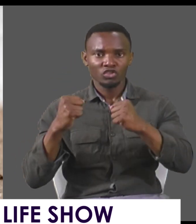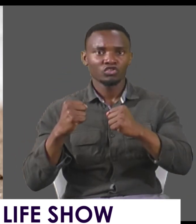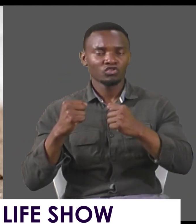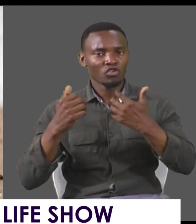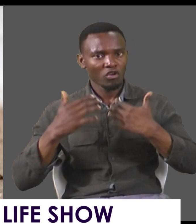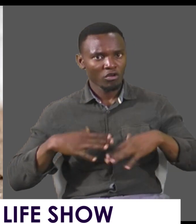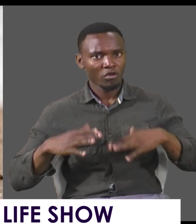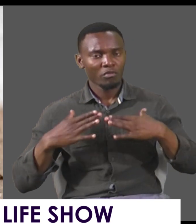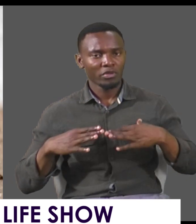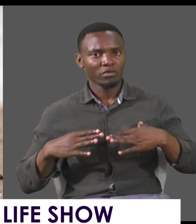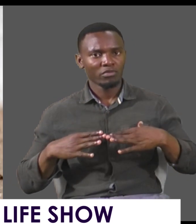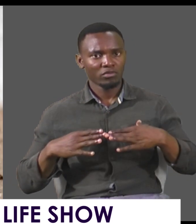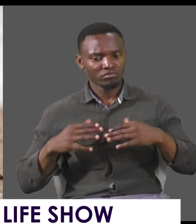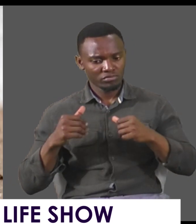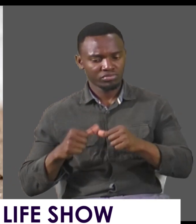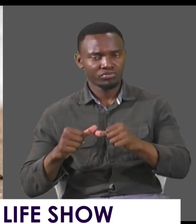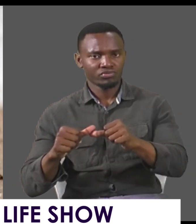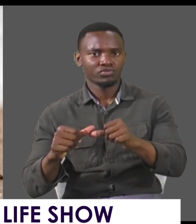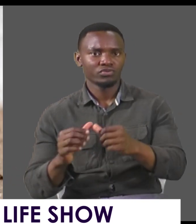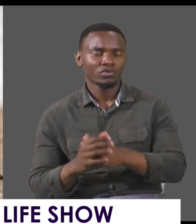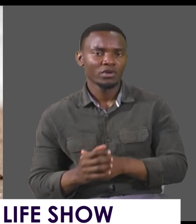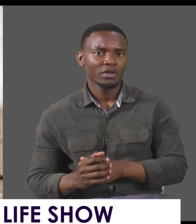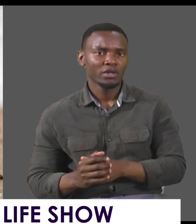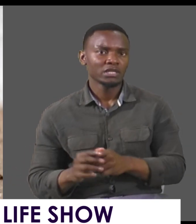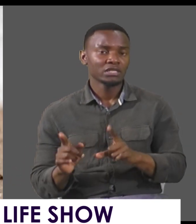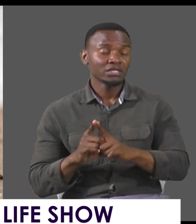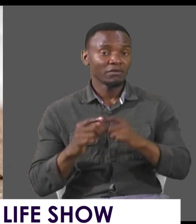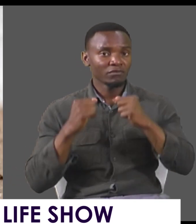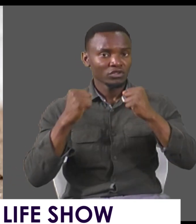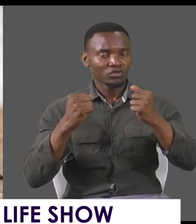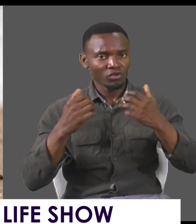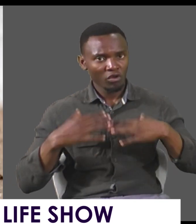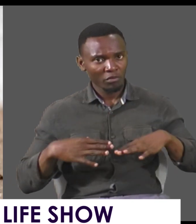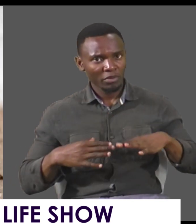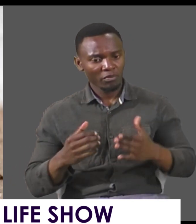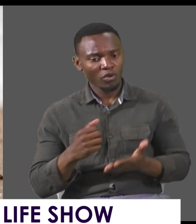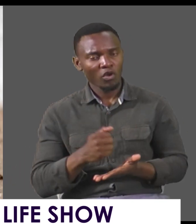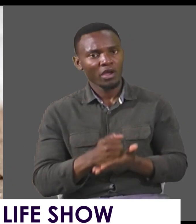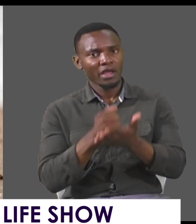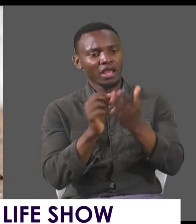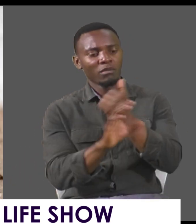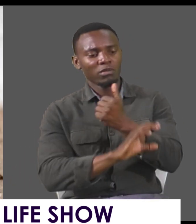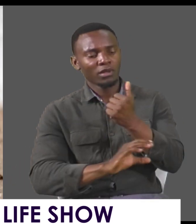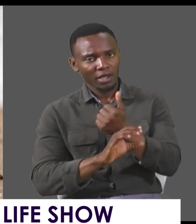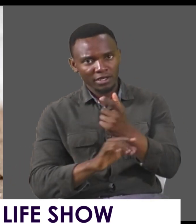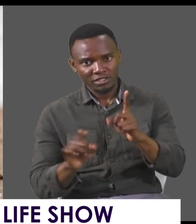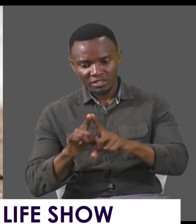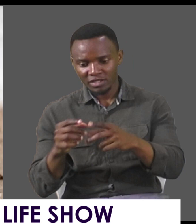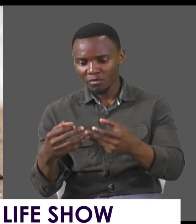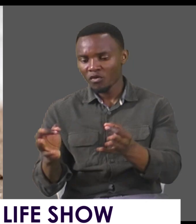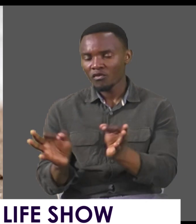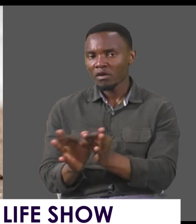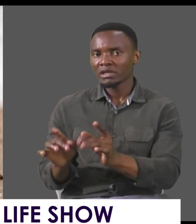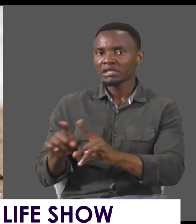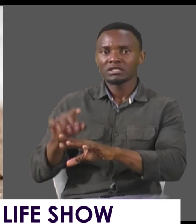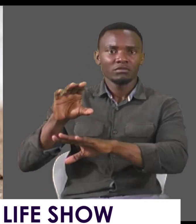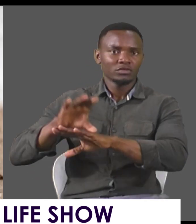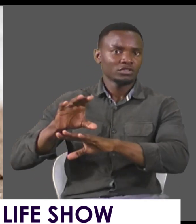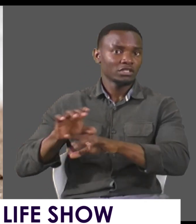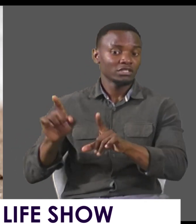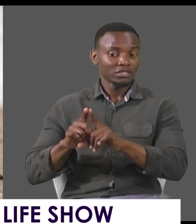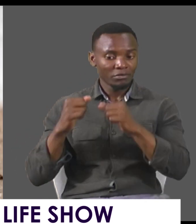people lift nations, families, churches. Tough people lift